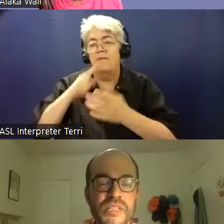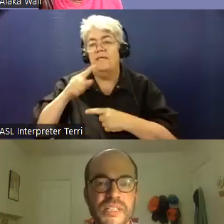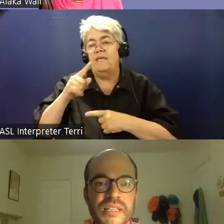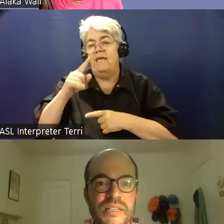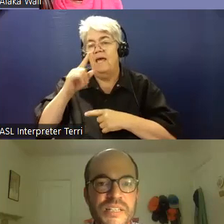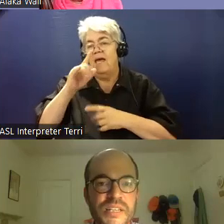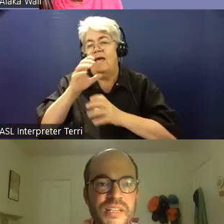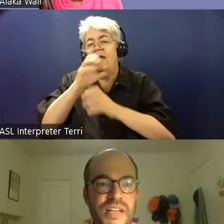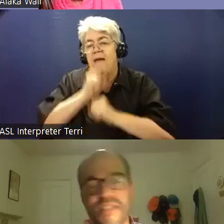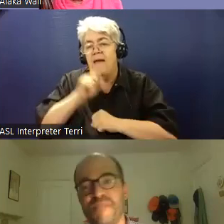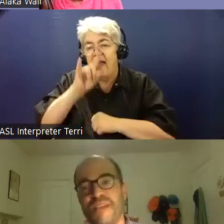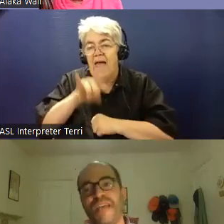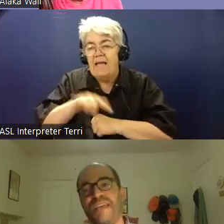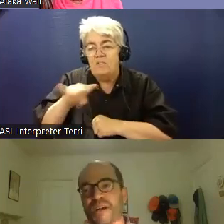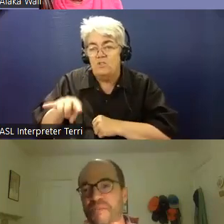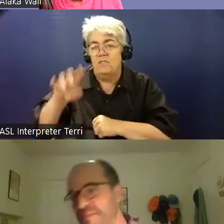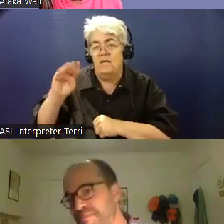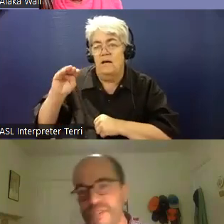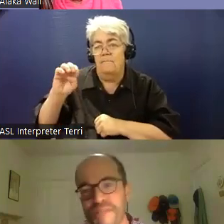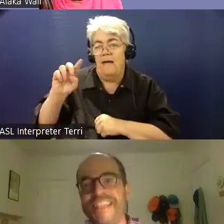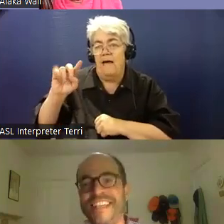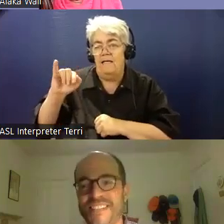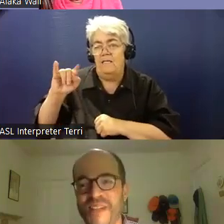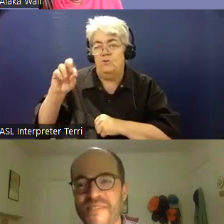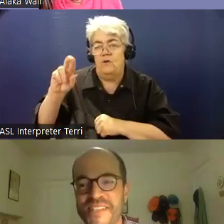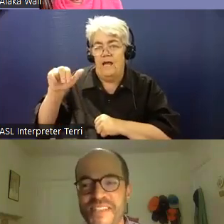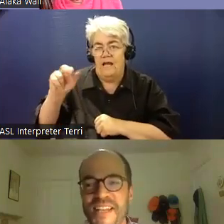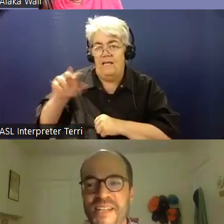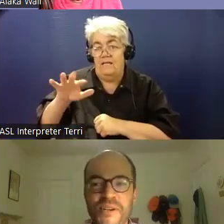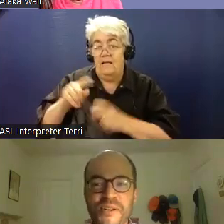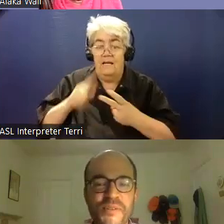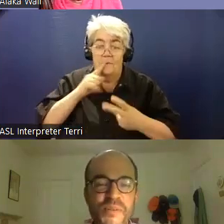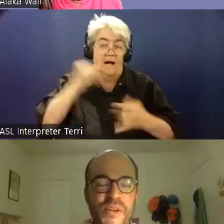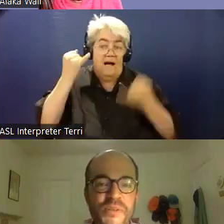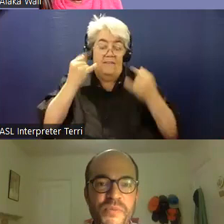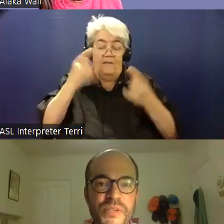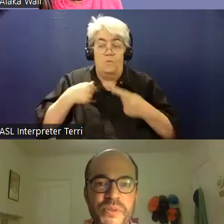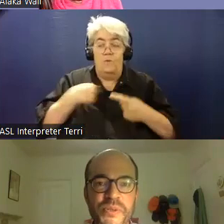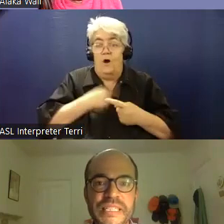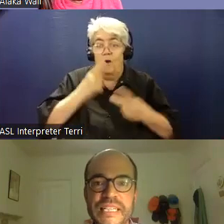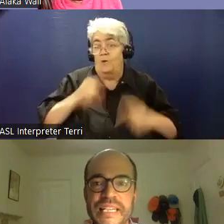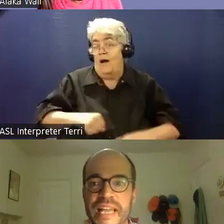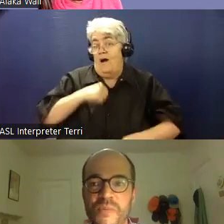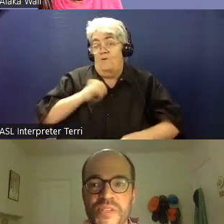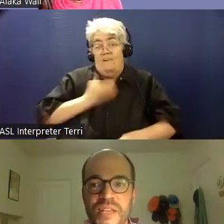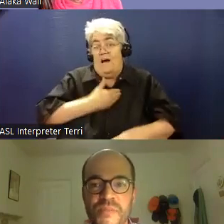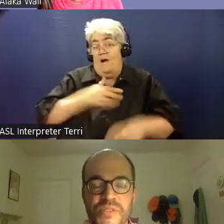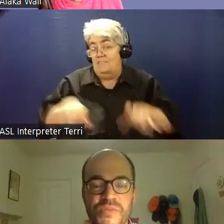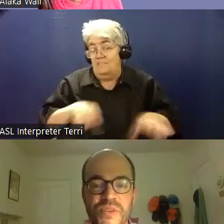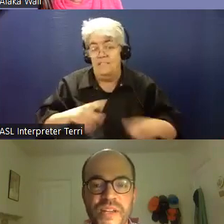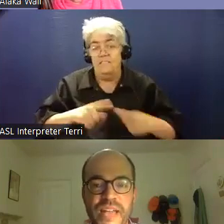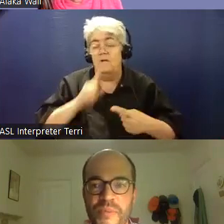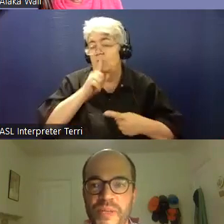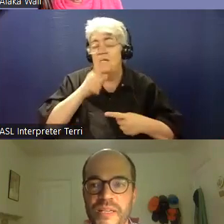So it's in my humble personal opinion, it's a thriving society. We're very proud of what we do. And once again, I'm